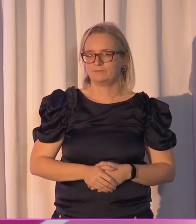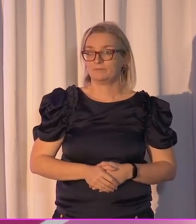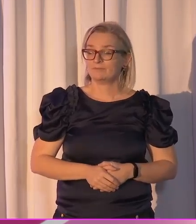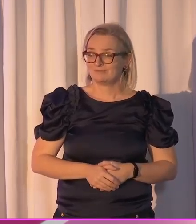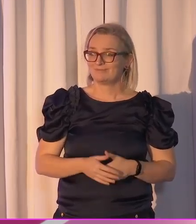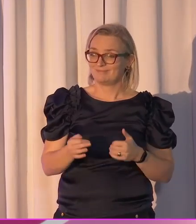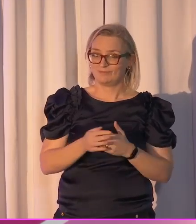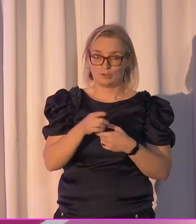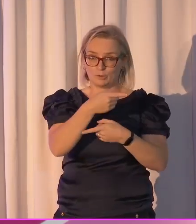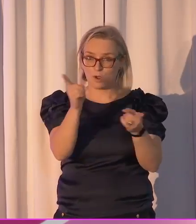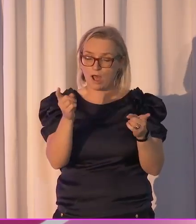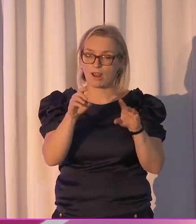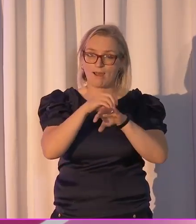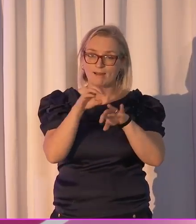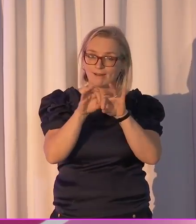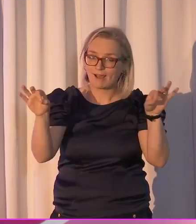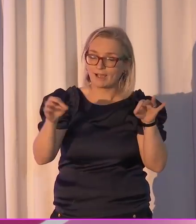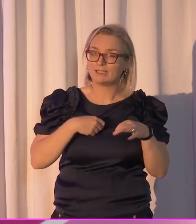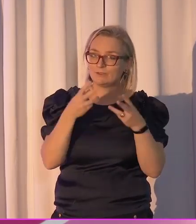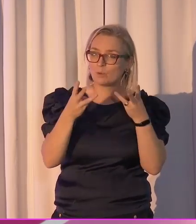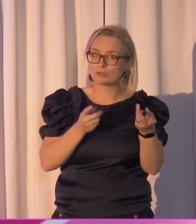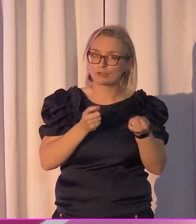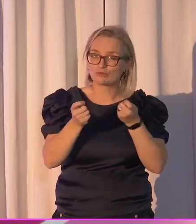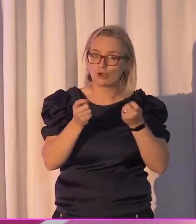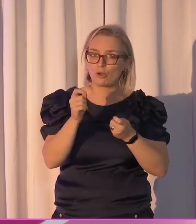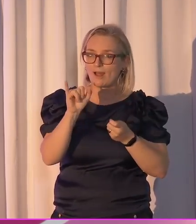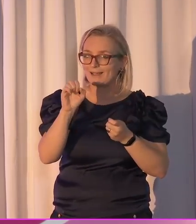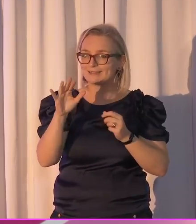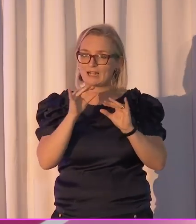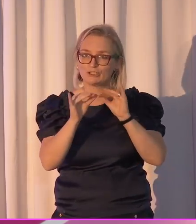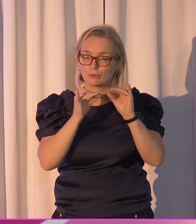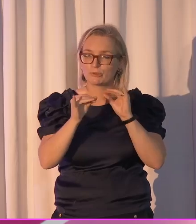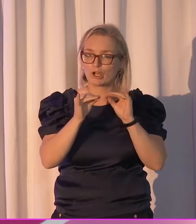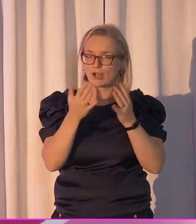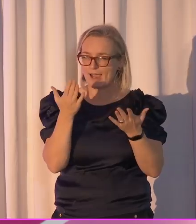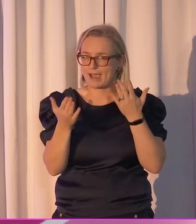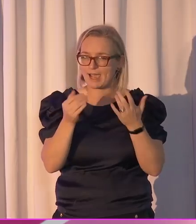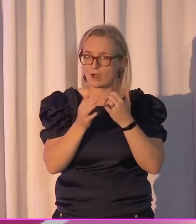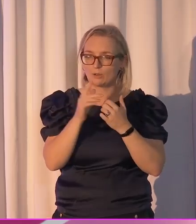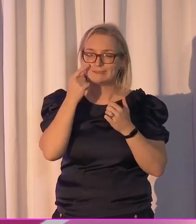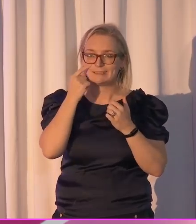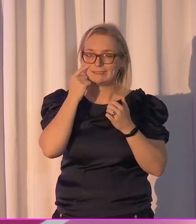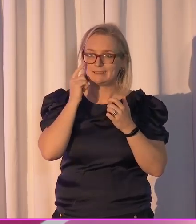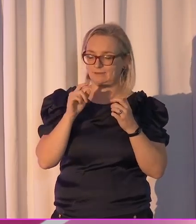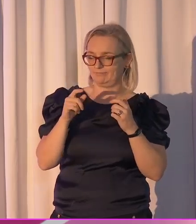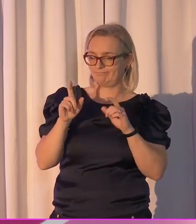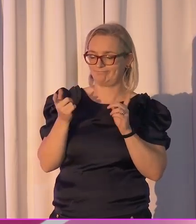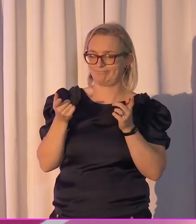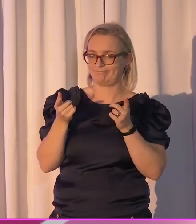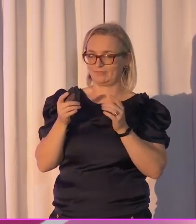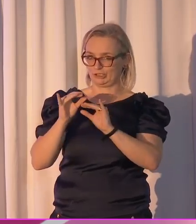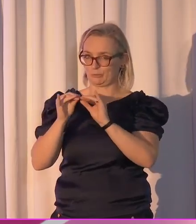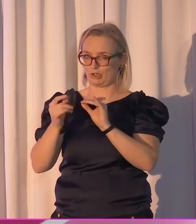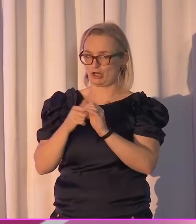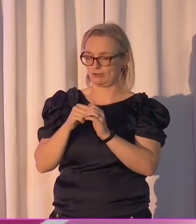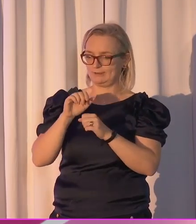you who are joining us online, if you need to control the ISL interpretation, you can use the interpretation icon on the bottom